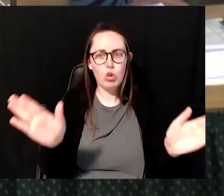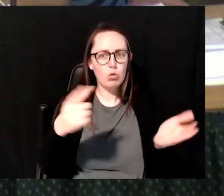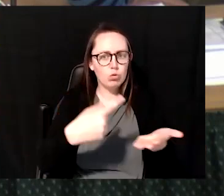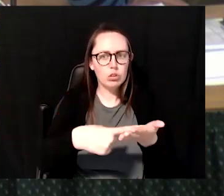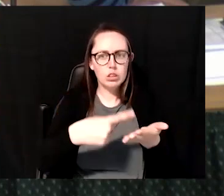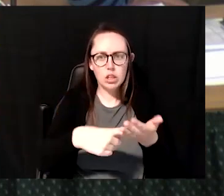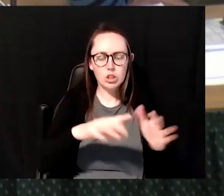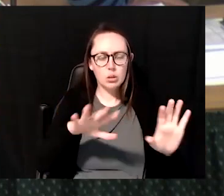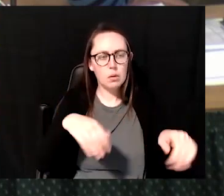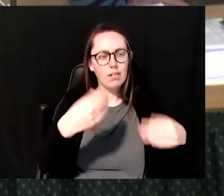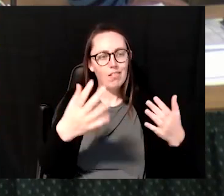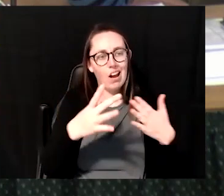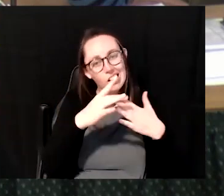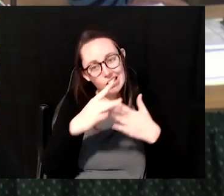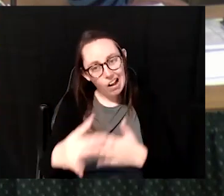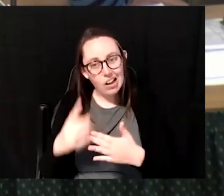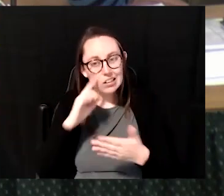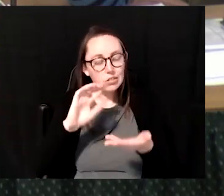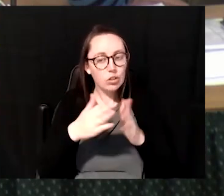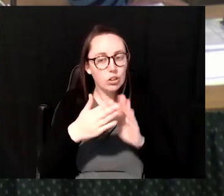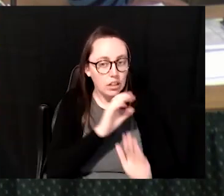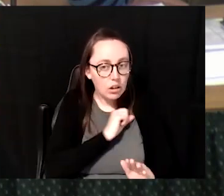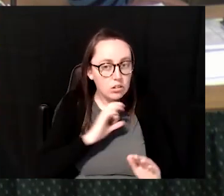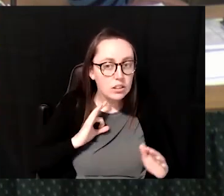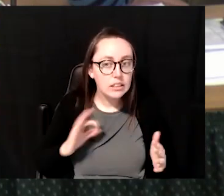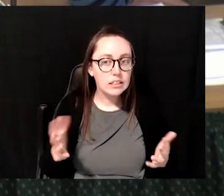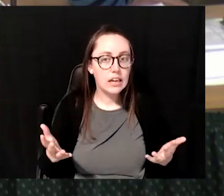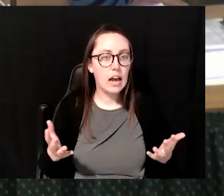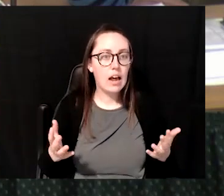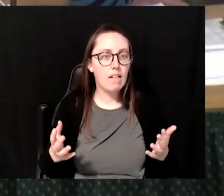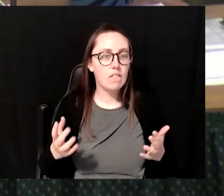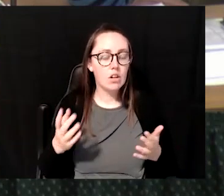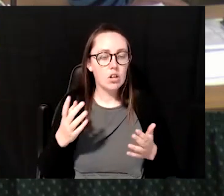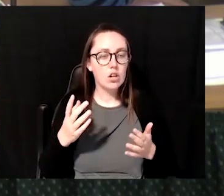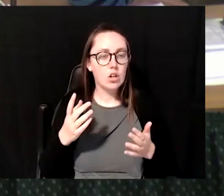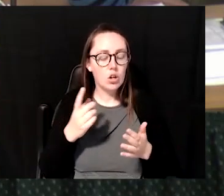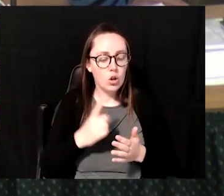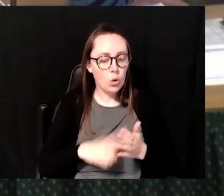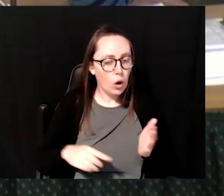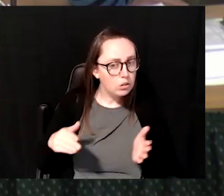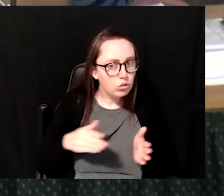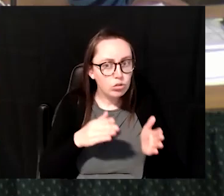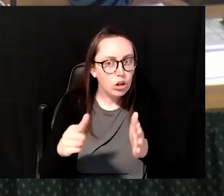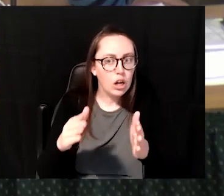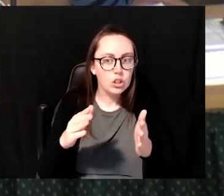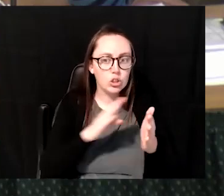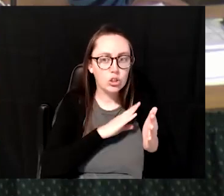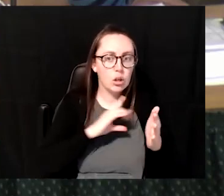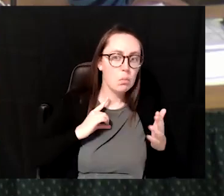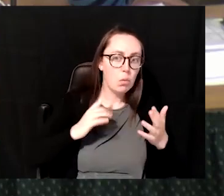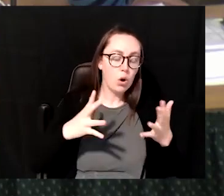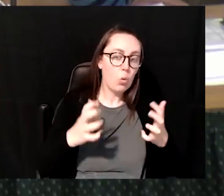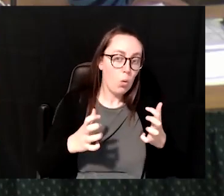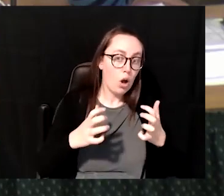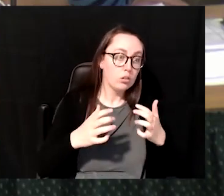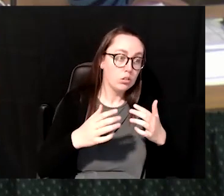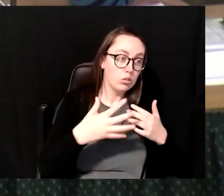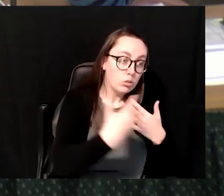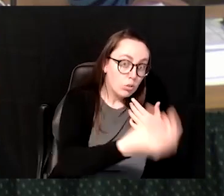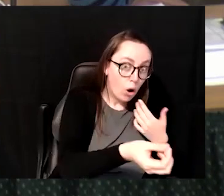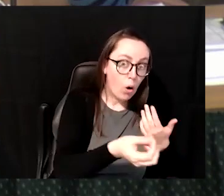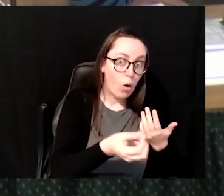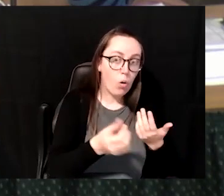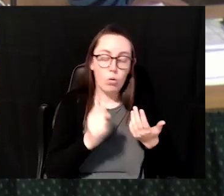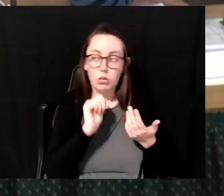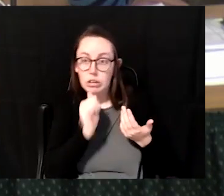staff as to what direction the board may or may not want to go yeah and I'm hearing basically at the moment sort of two